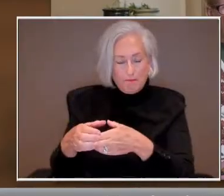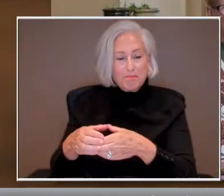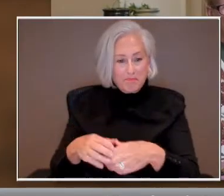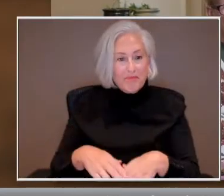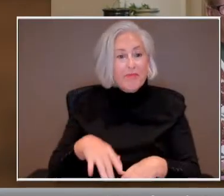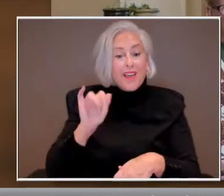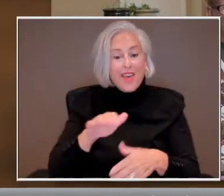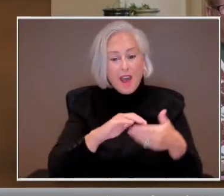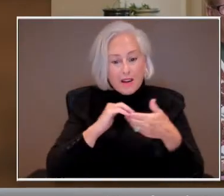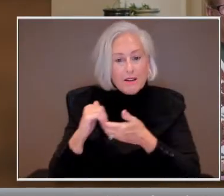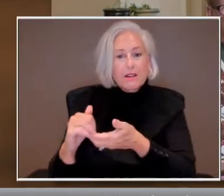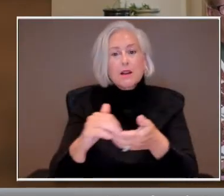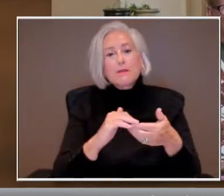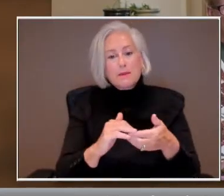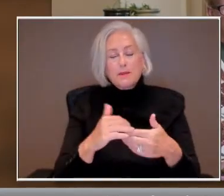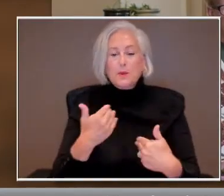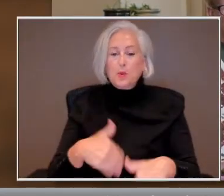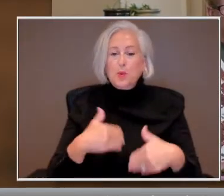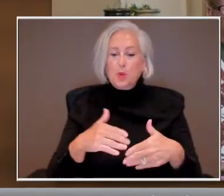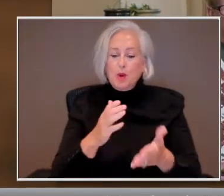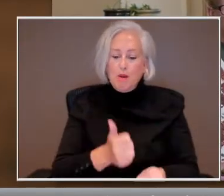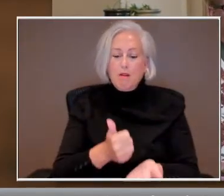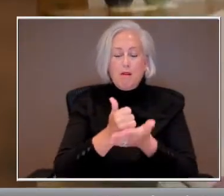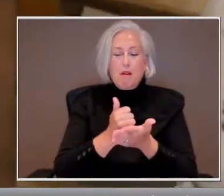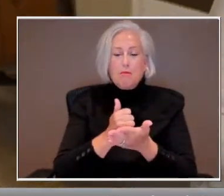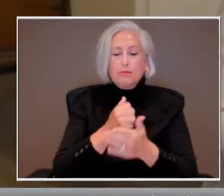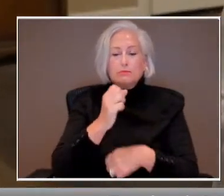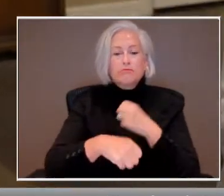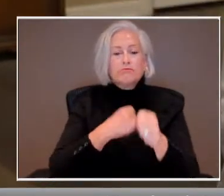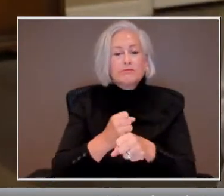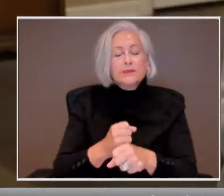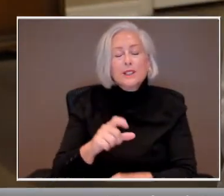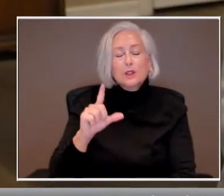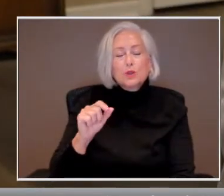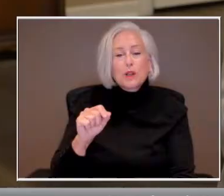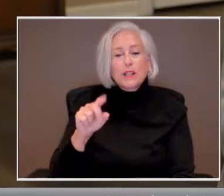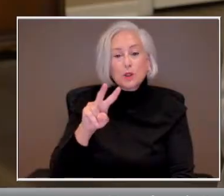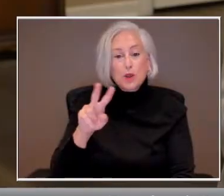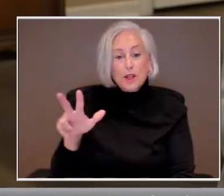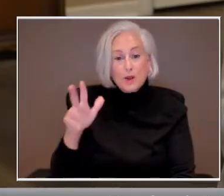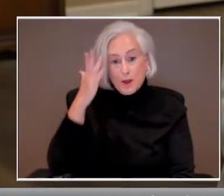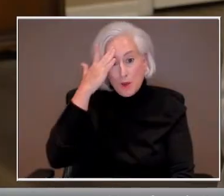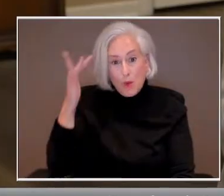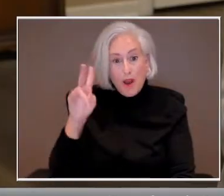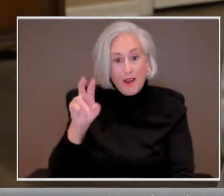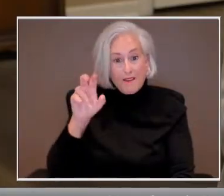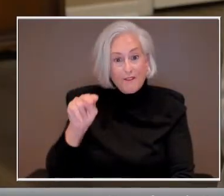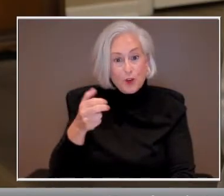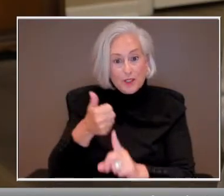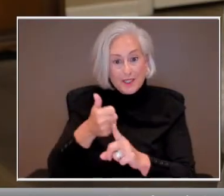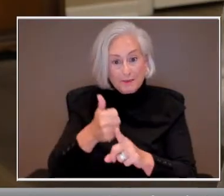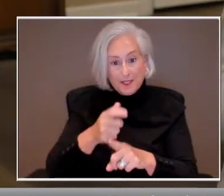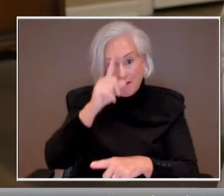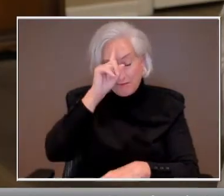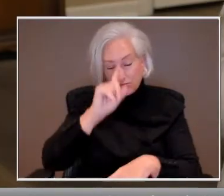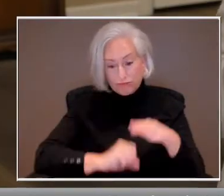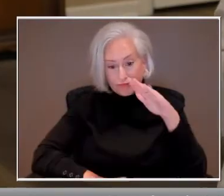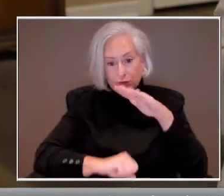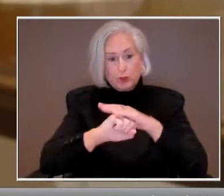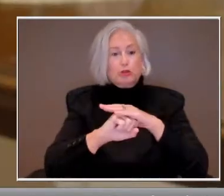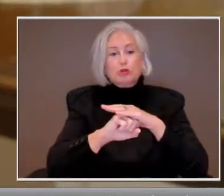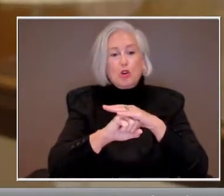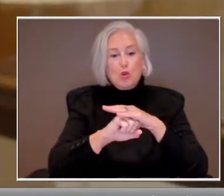incredibly valuable in 2023 when Vern had a stroke. Left occipital Explosive